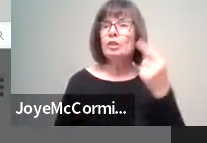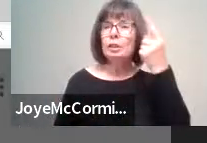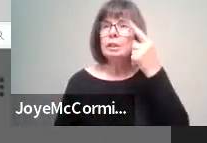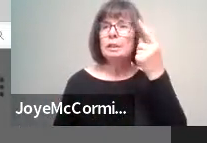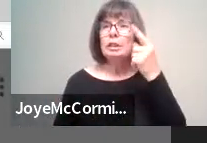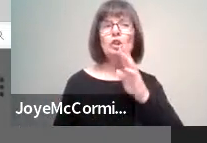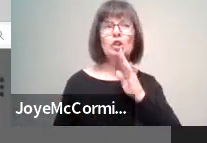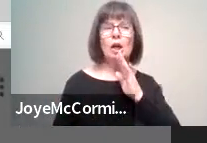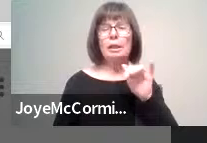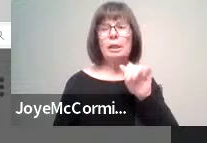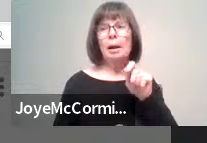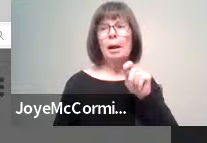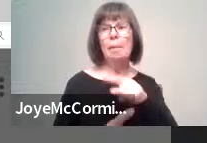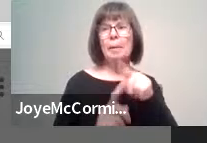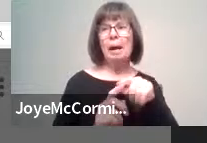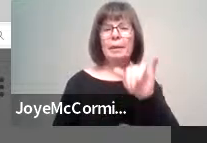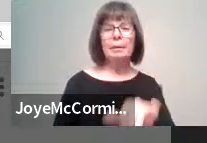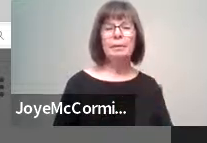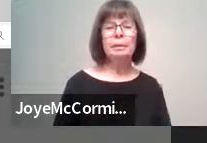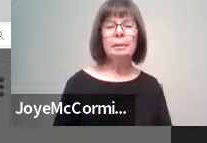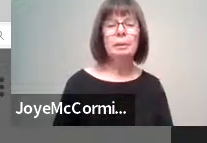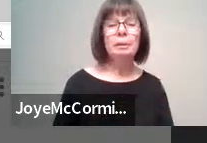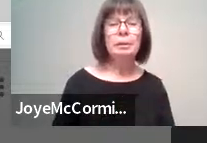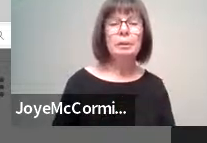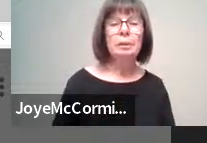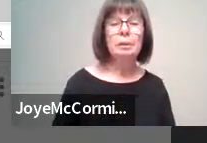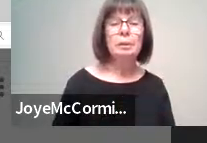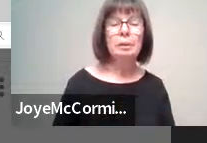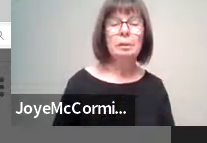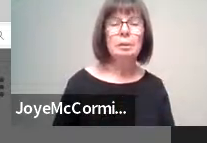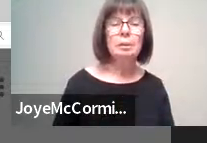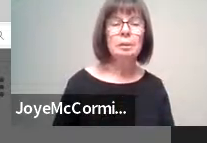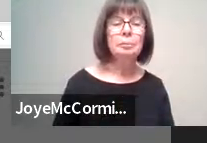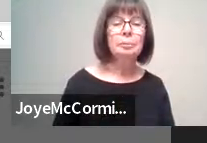about this in terms of